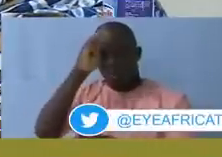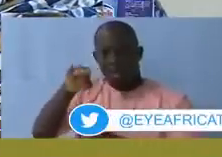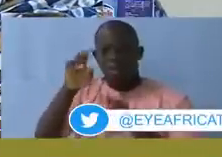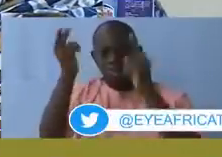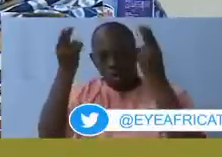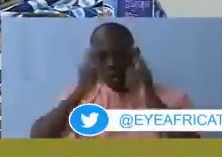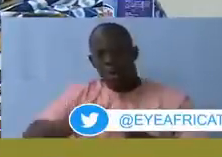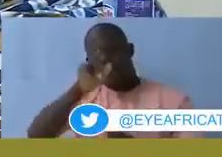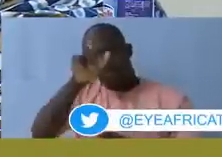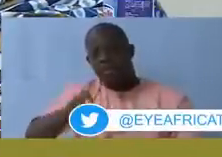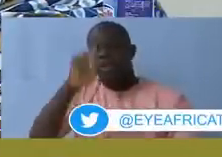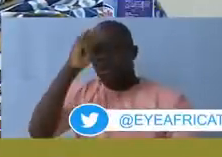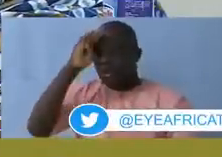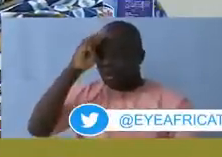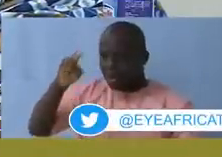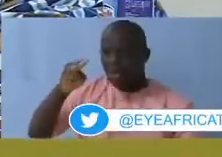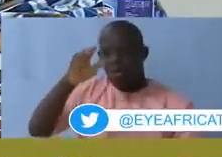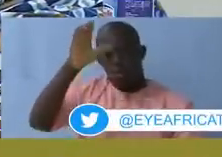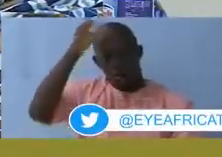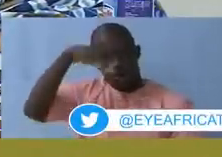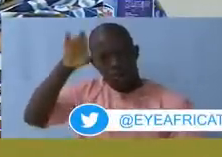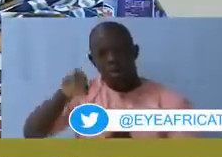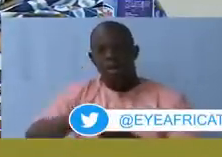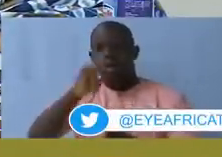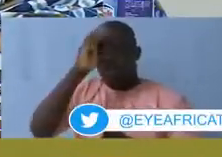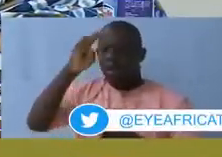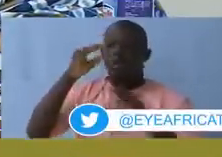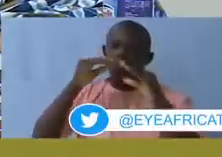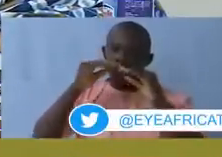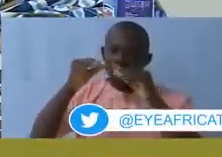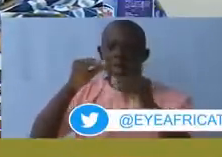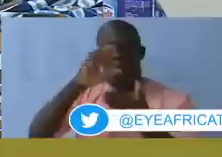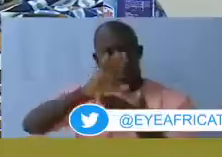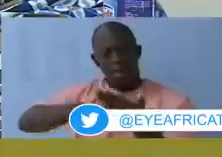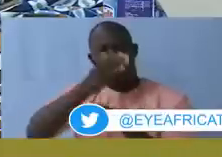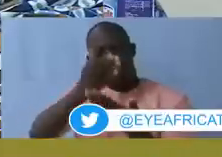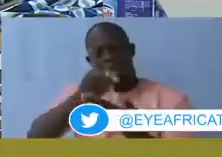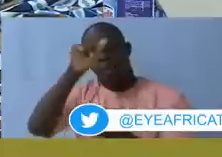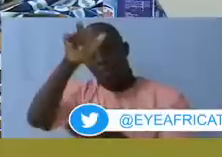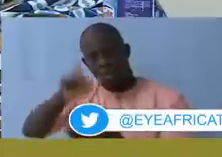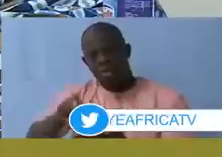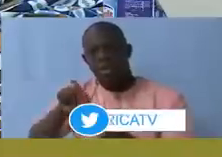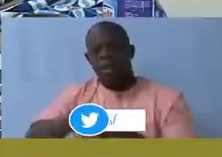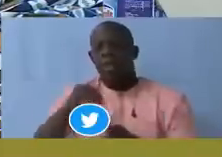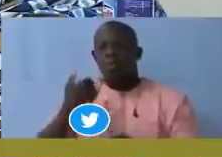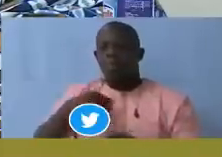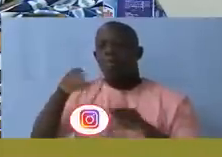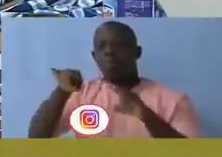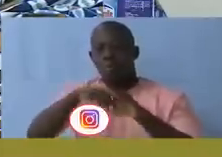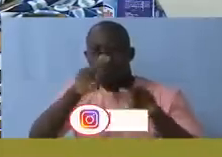commissioners. Thank you, media, interpreters, audience. This